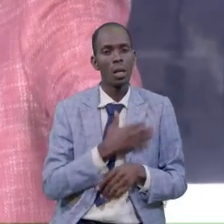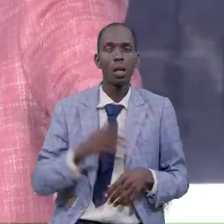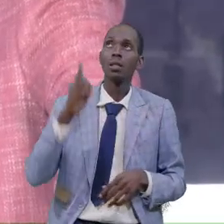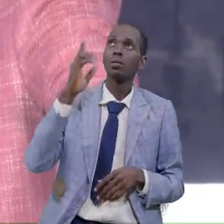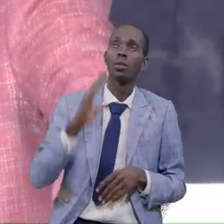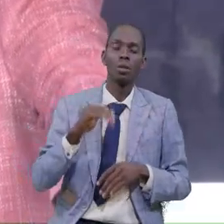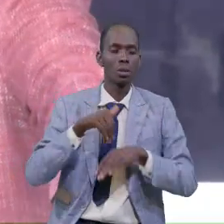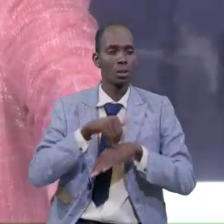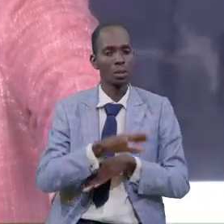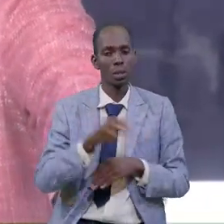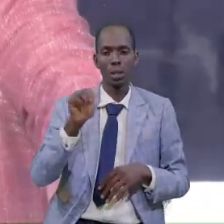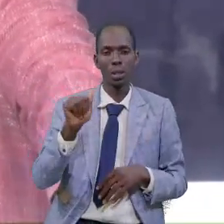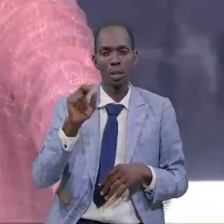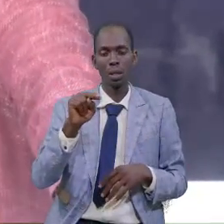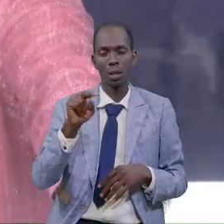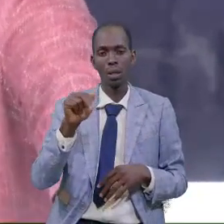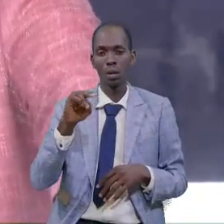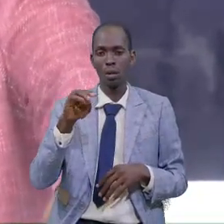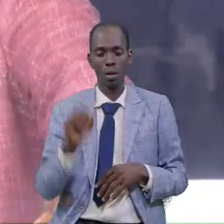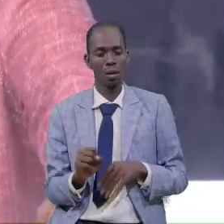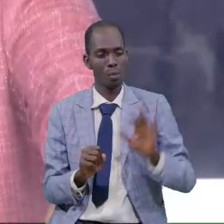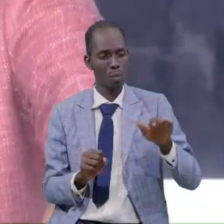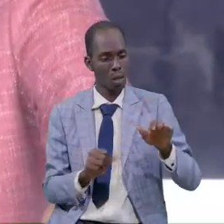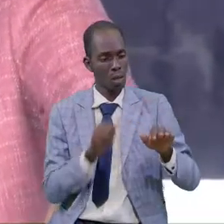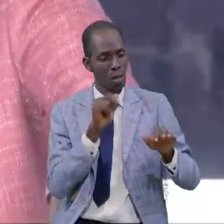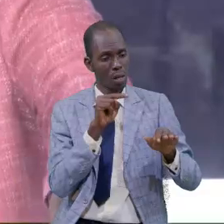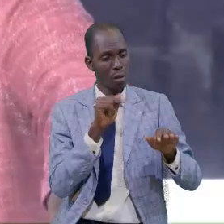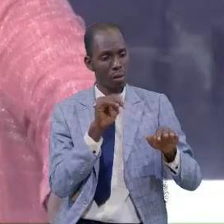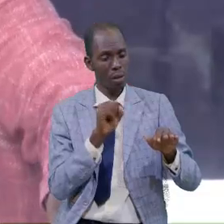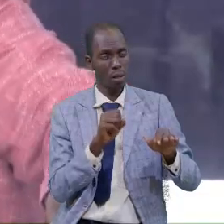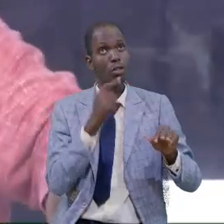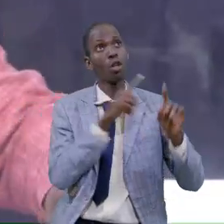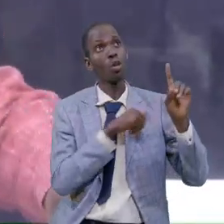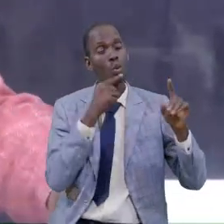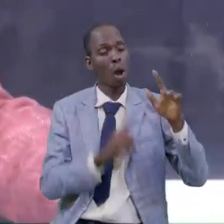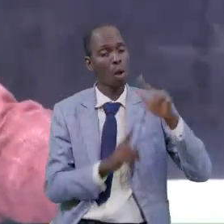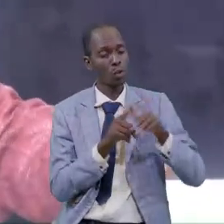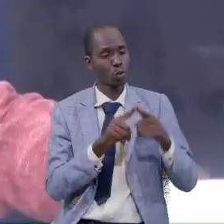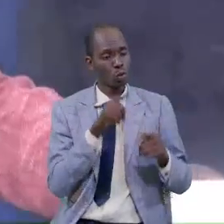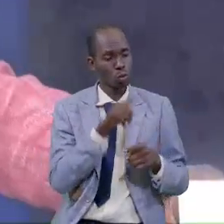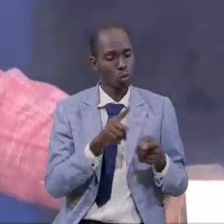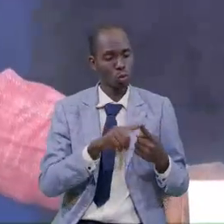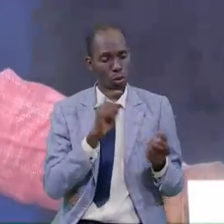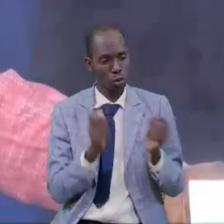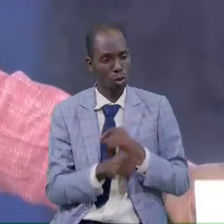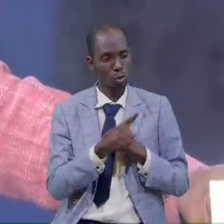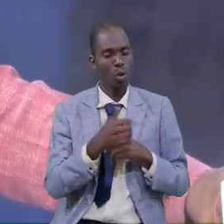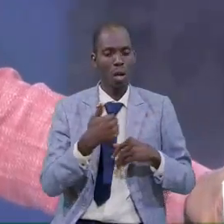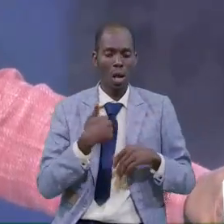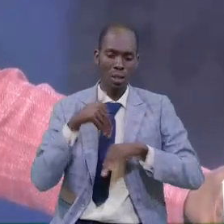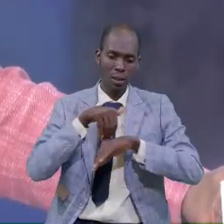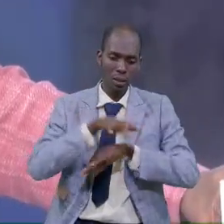will appear to you in the way to change you and to transform your life has sent me unto